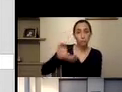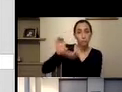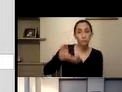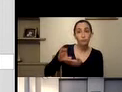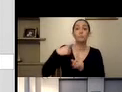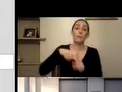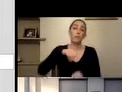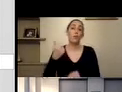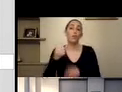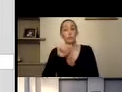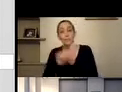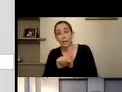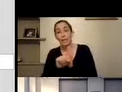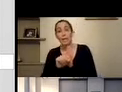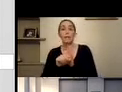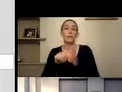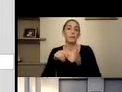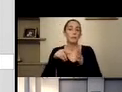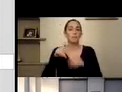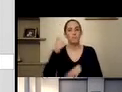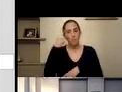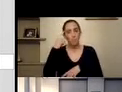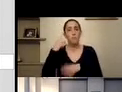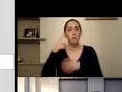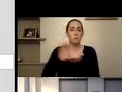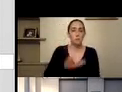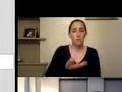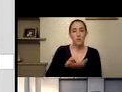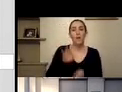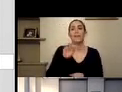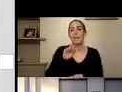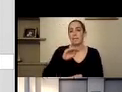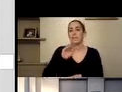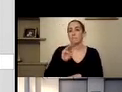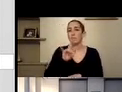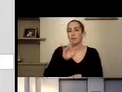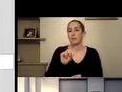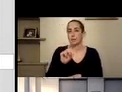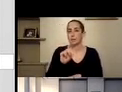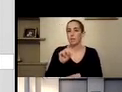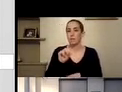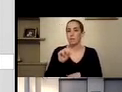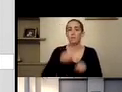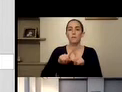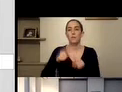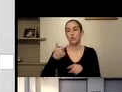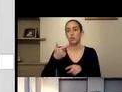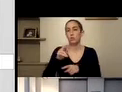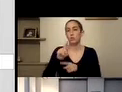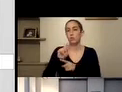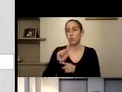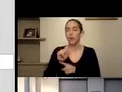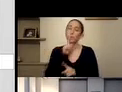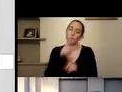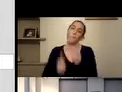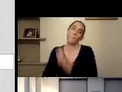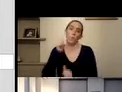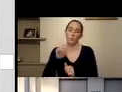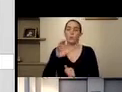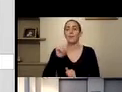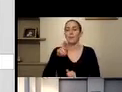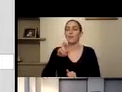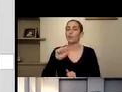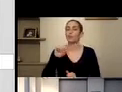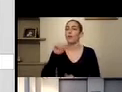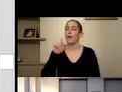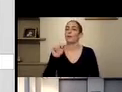sources. That line item was up some $90 million. That $90 million was really these CARES Act monies that I mentioned that we received.